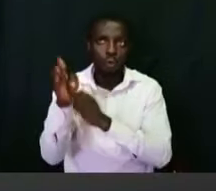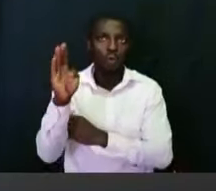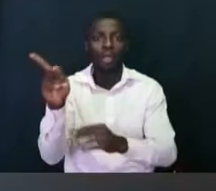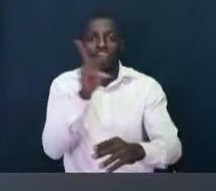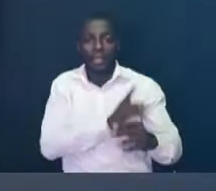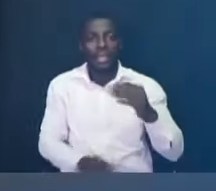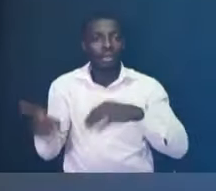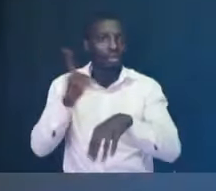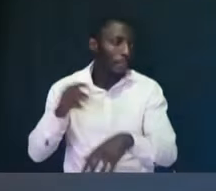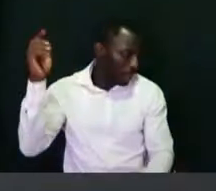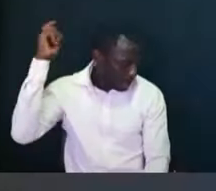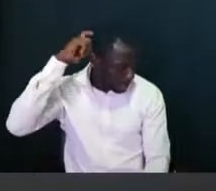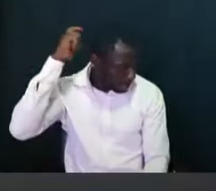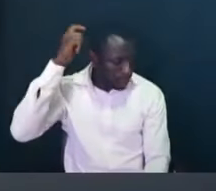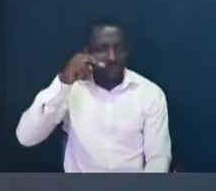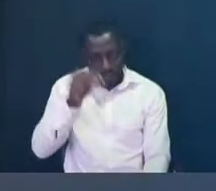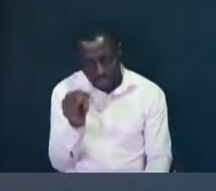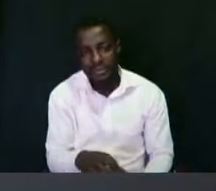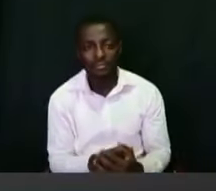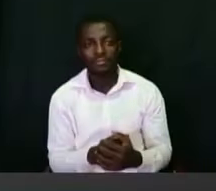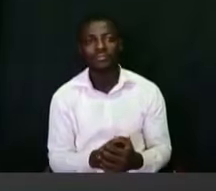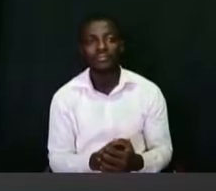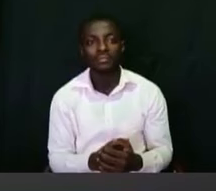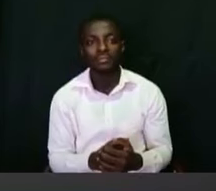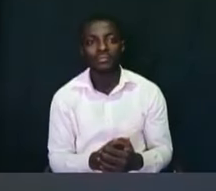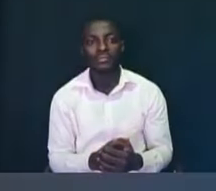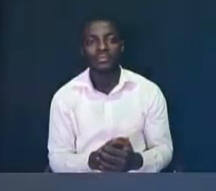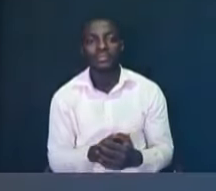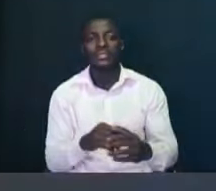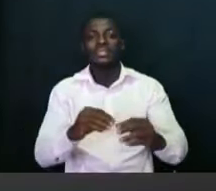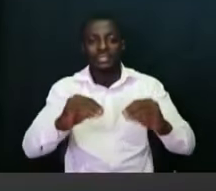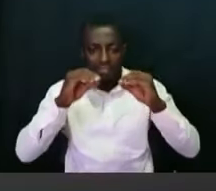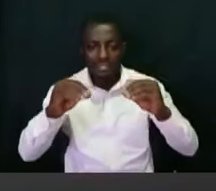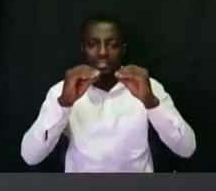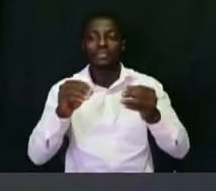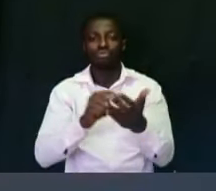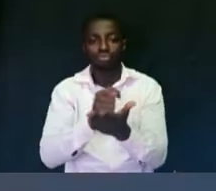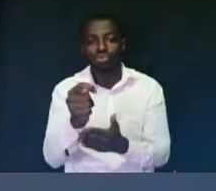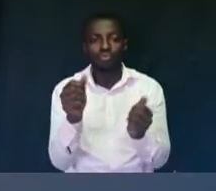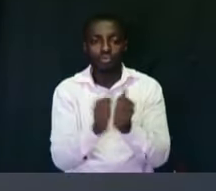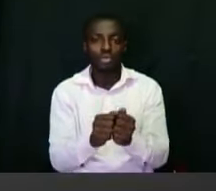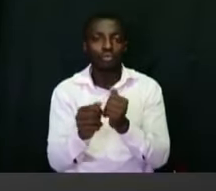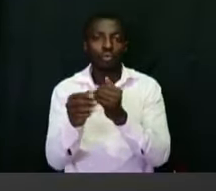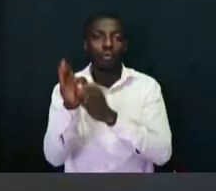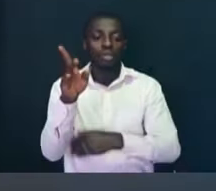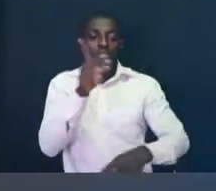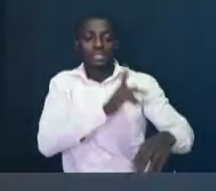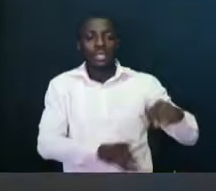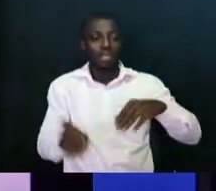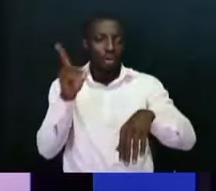mind. Teach the truth with the expansion of the kingdom in mind.